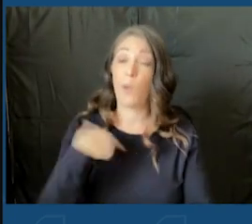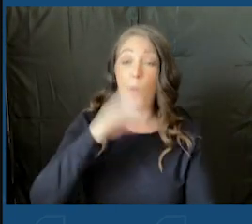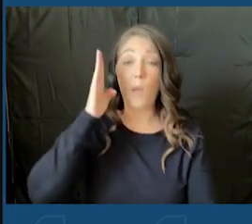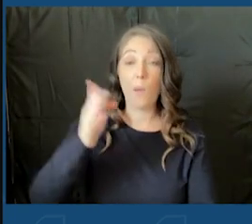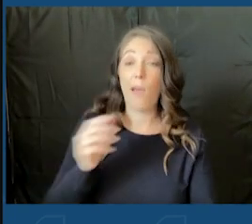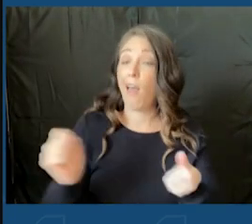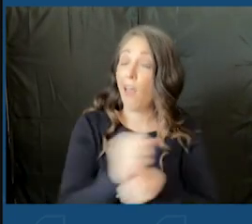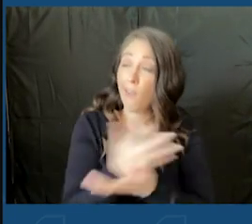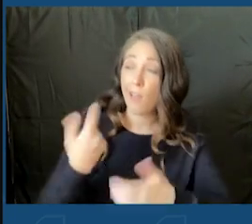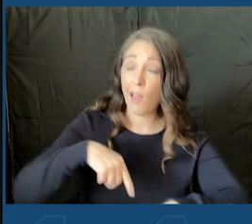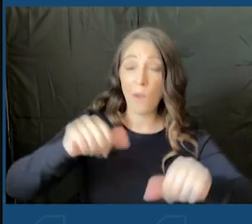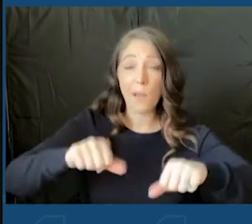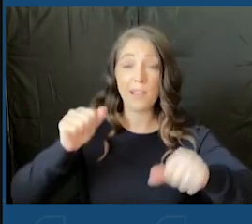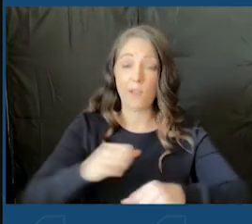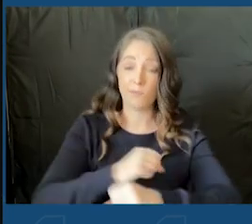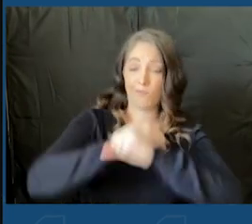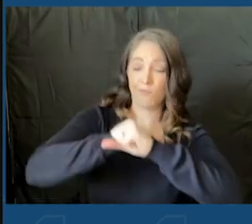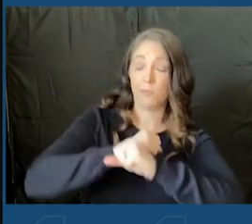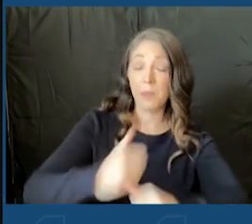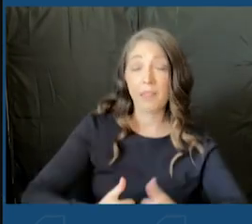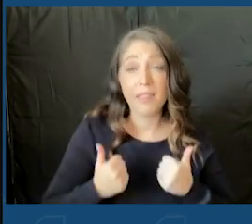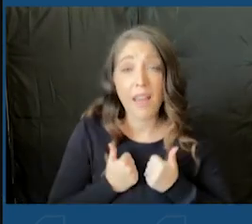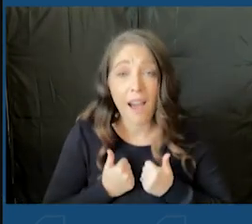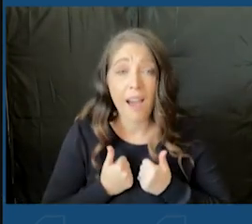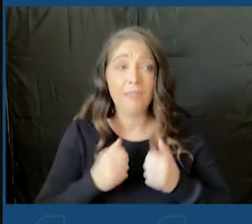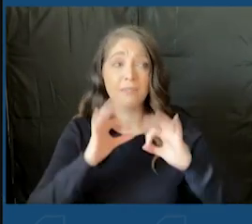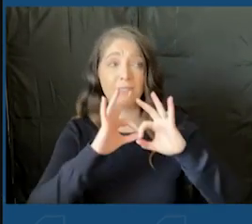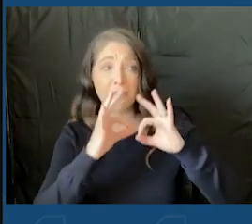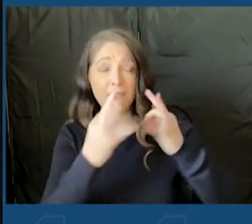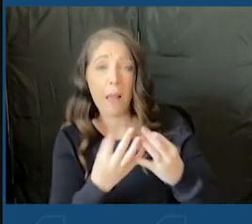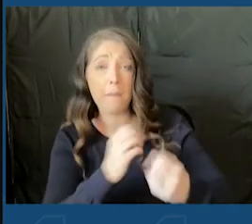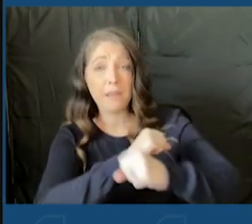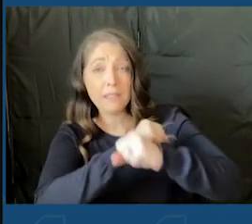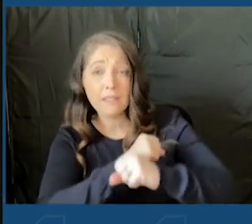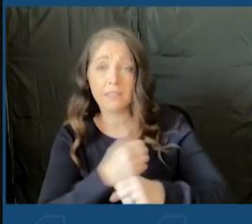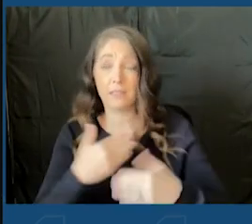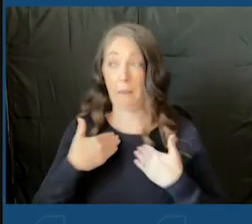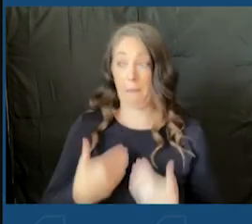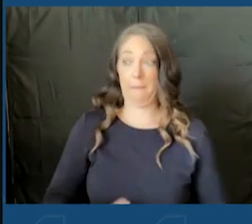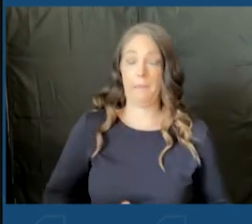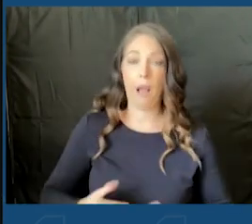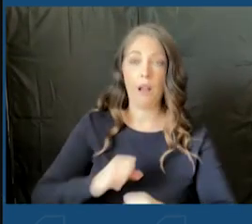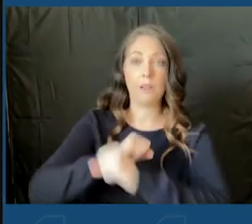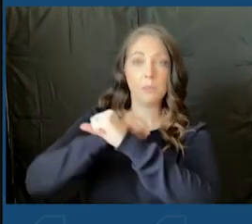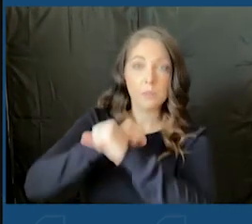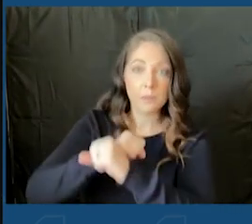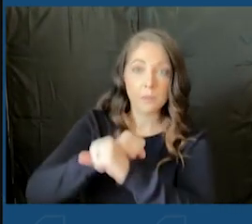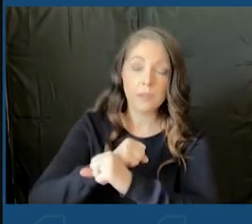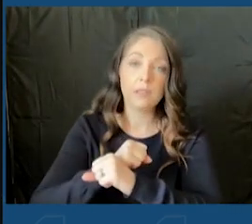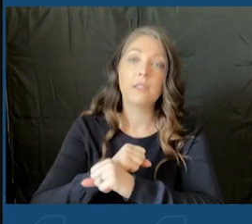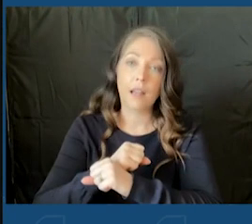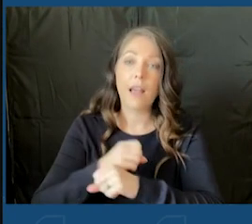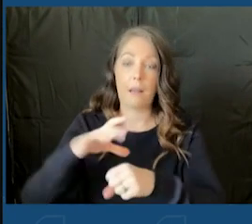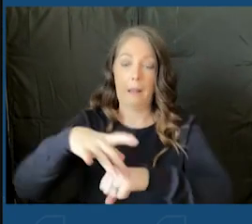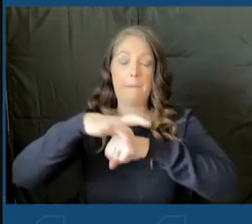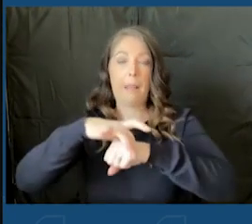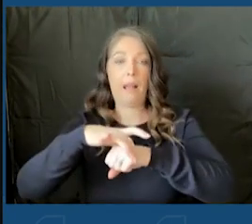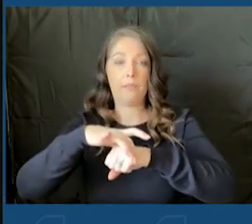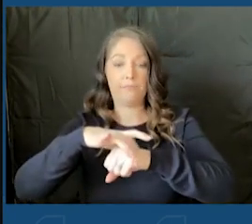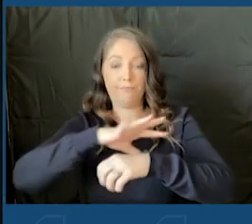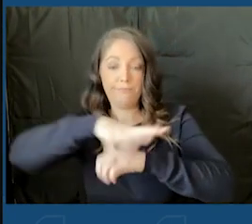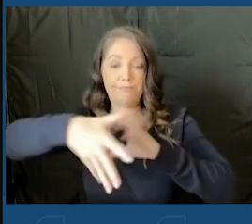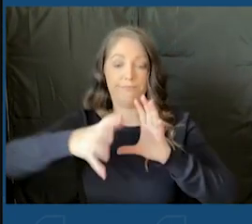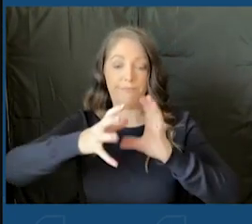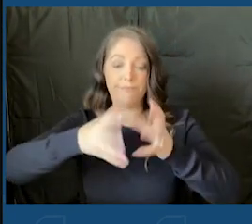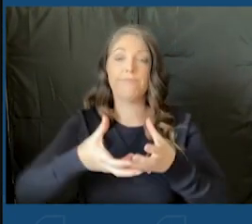protect our lives, our families, our bodies, as well as our planet's future. And I think all of